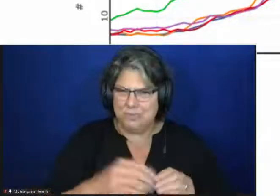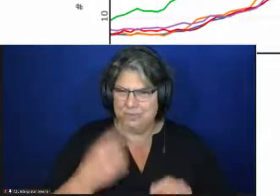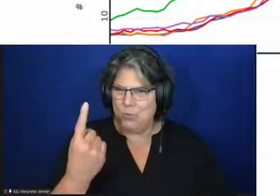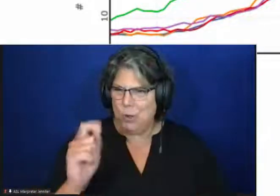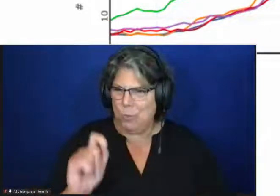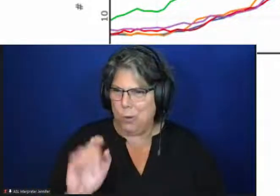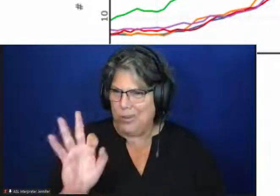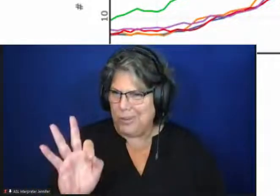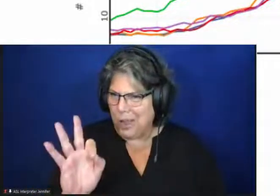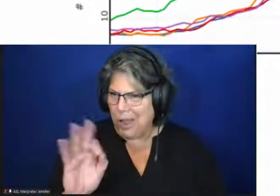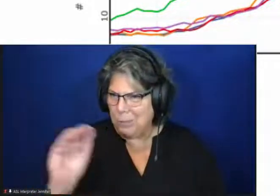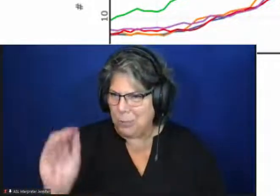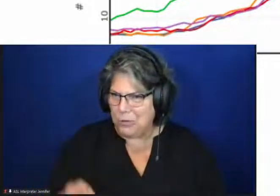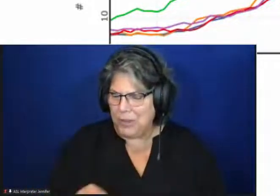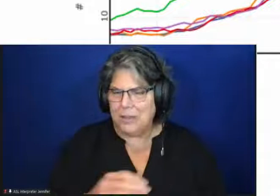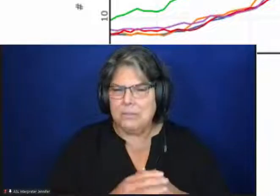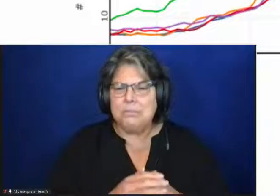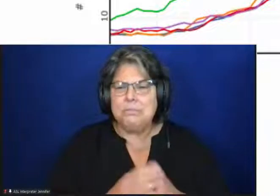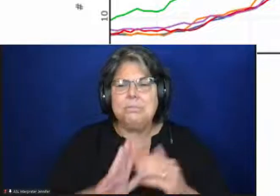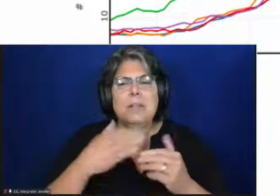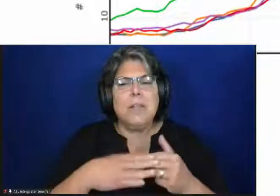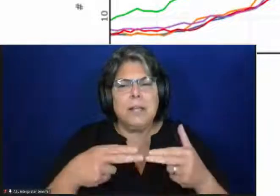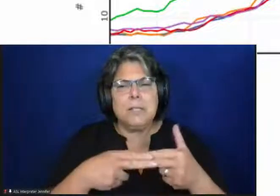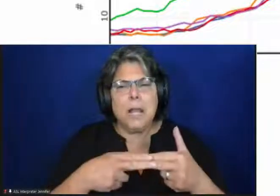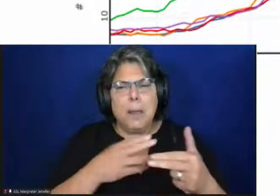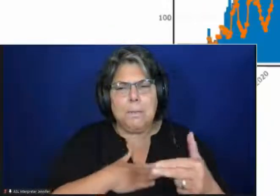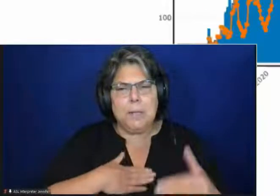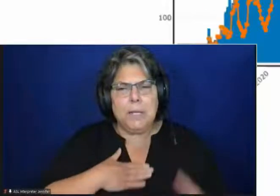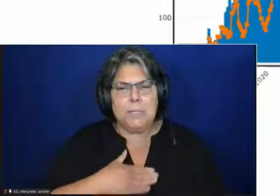1.9%. Can we have the next slide, please?